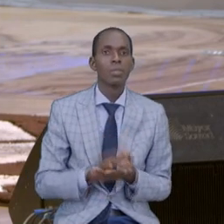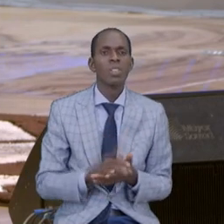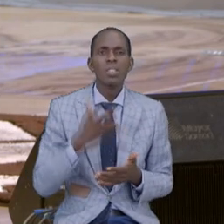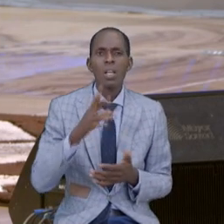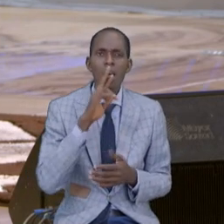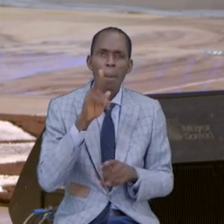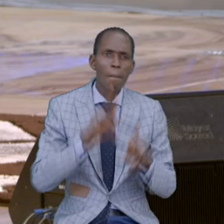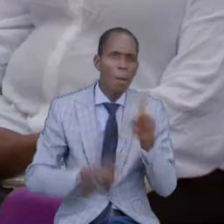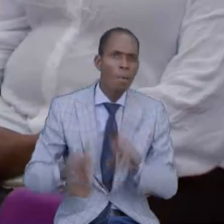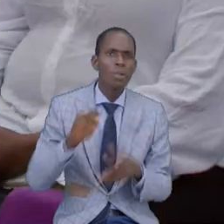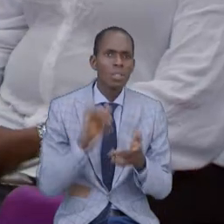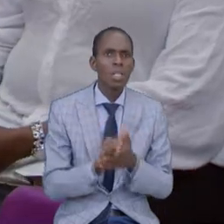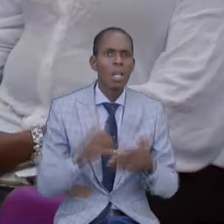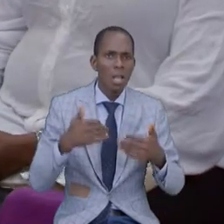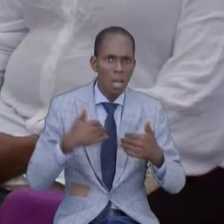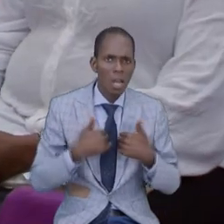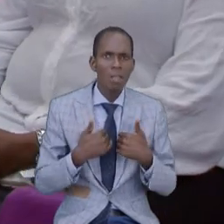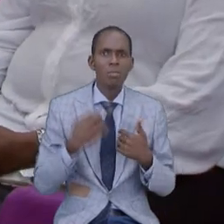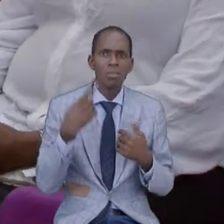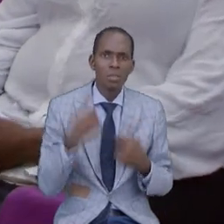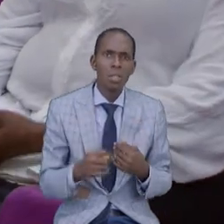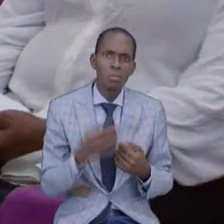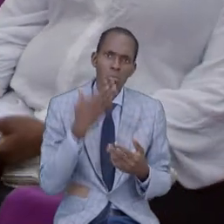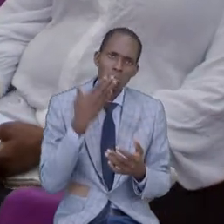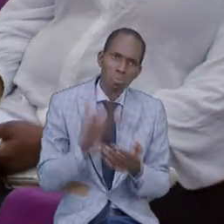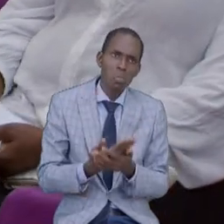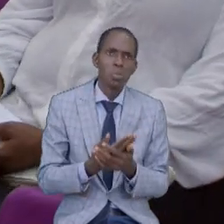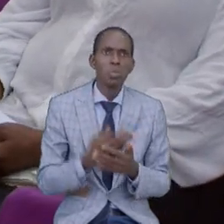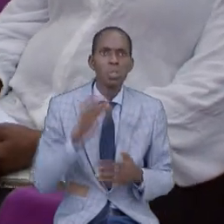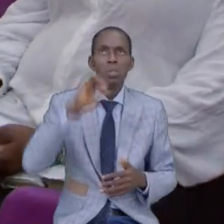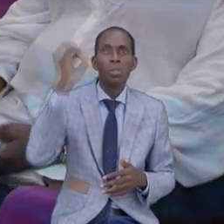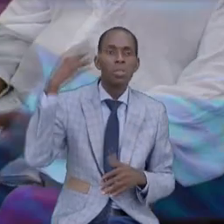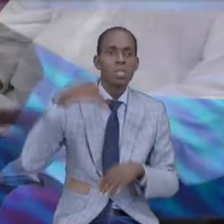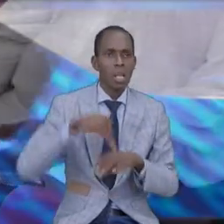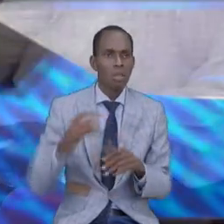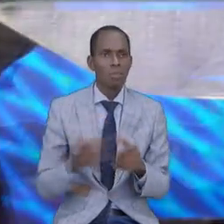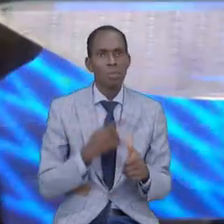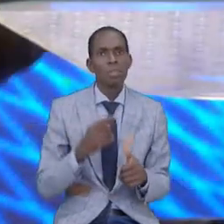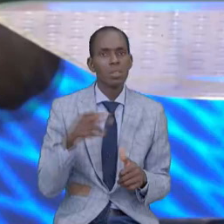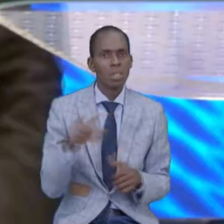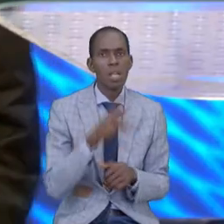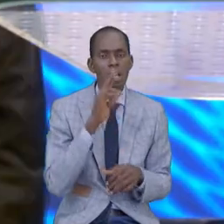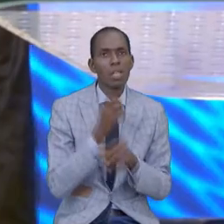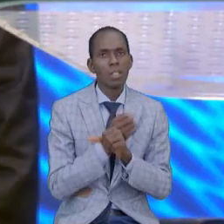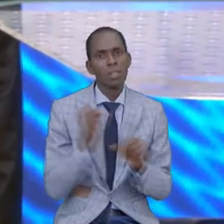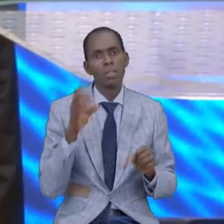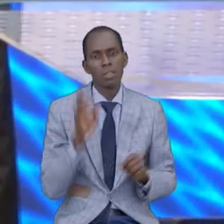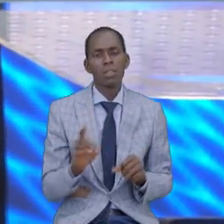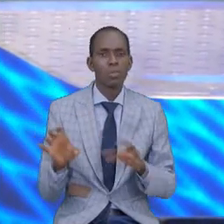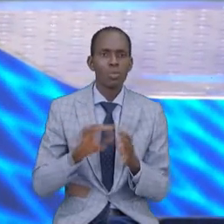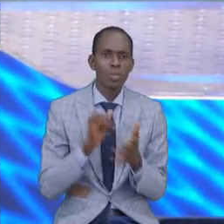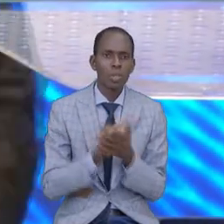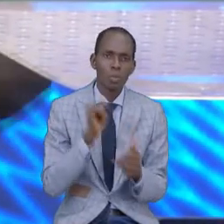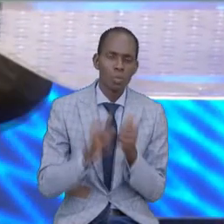There are people that have initial grace of God. they're saved, and they do that which is